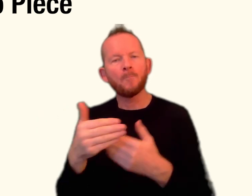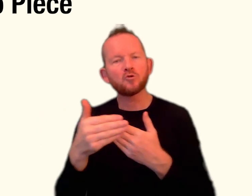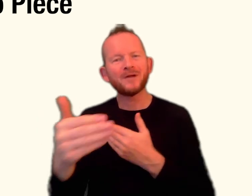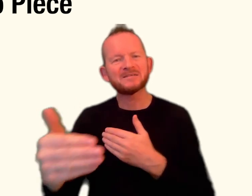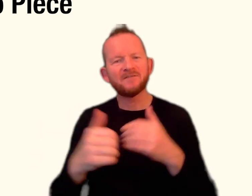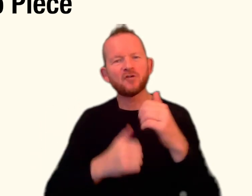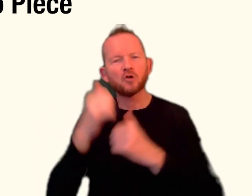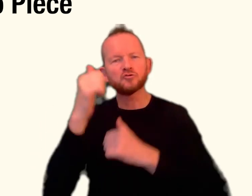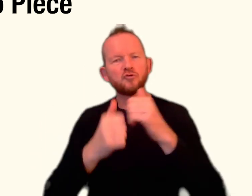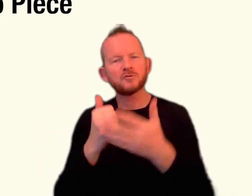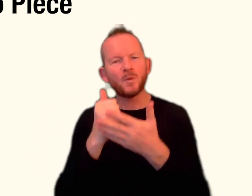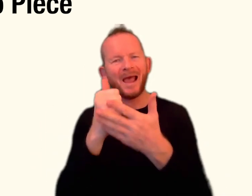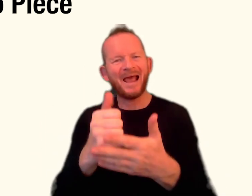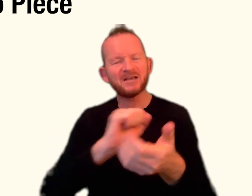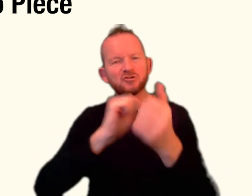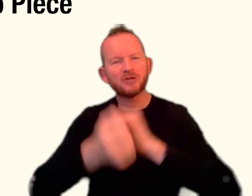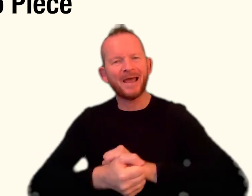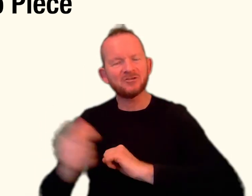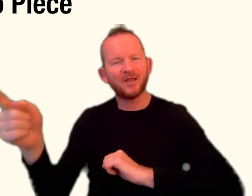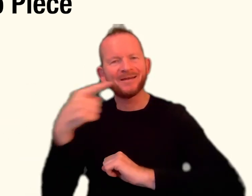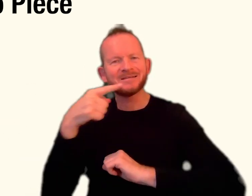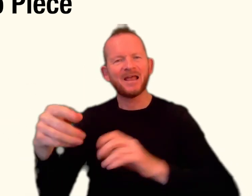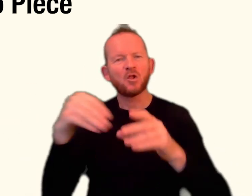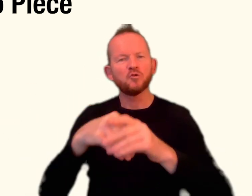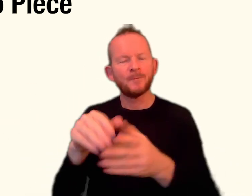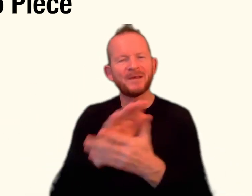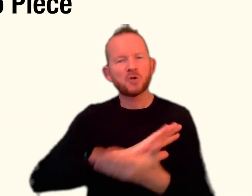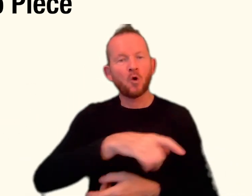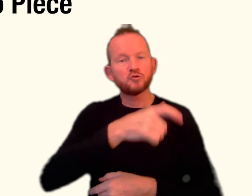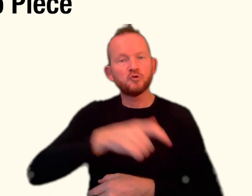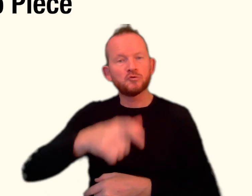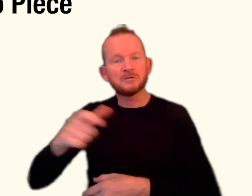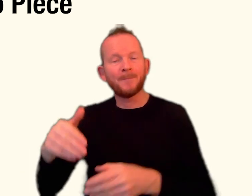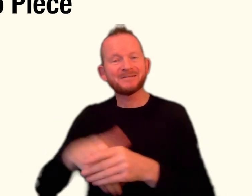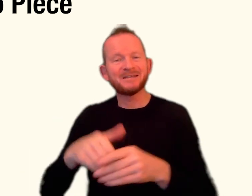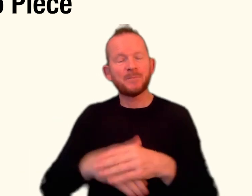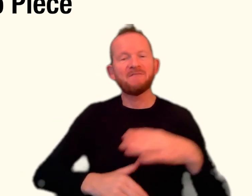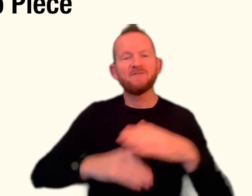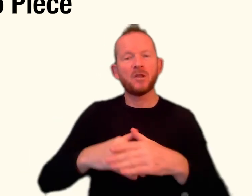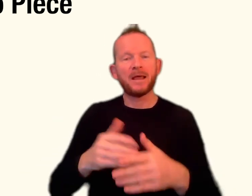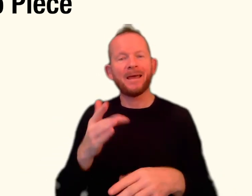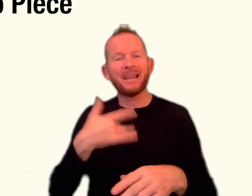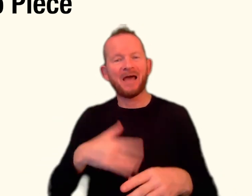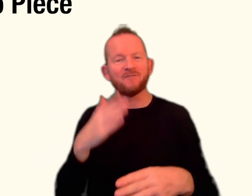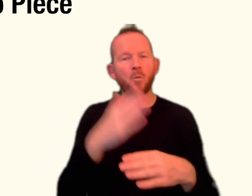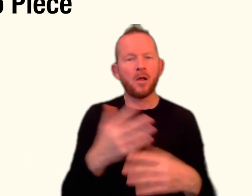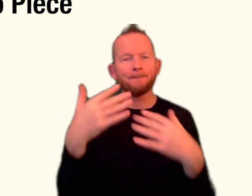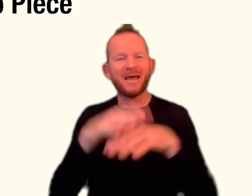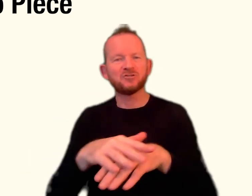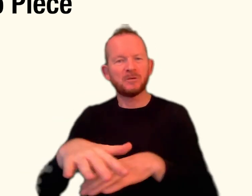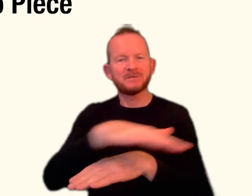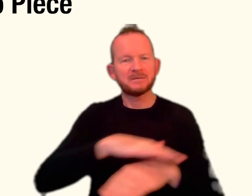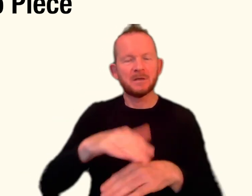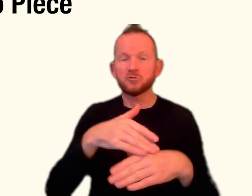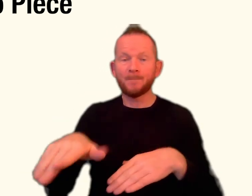change. They say that inclusion means enabling all students to participate fully in the life and work of mainstream settings, whatever their